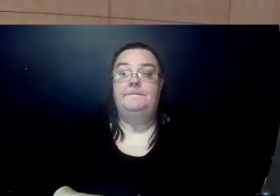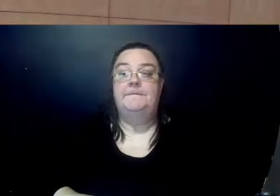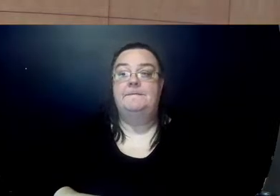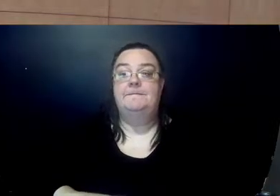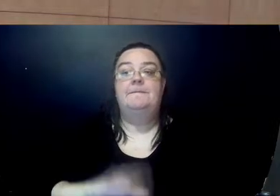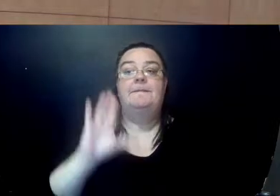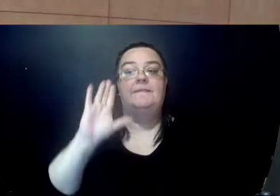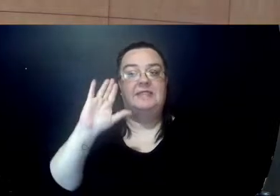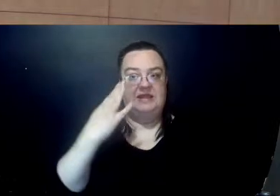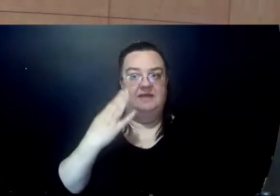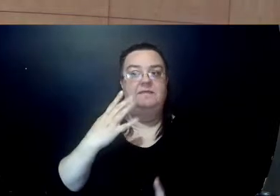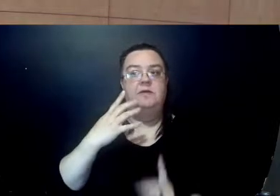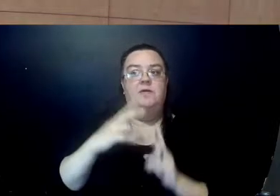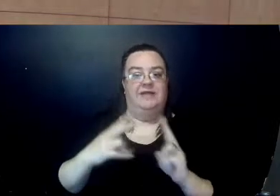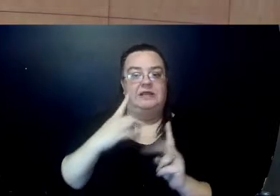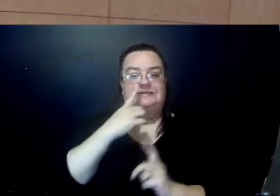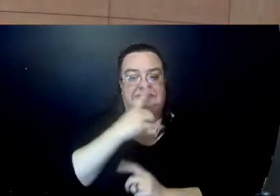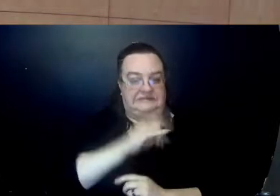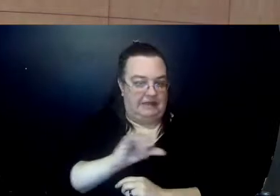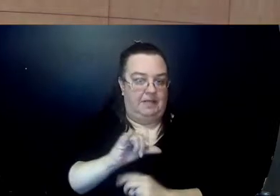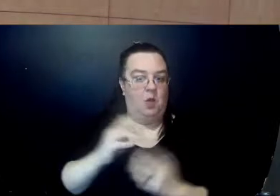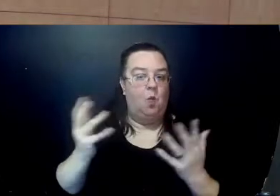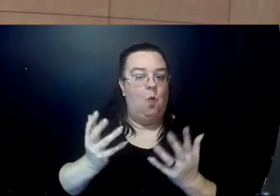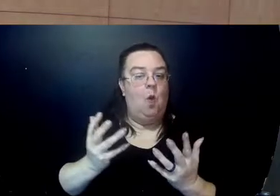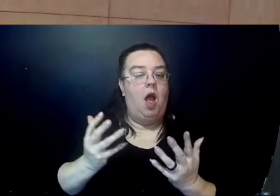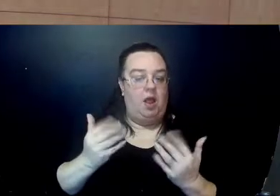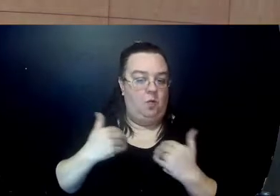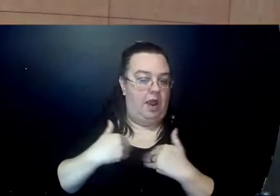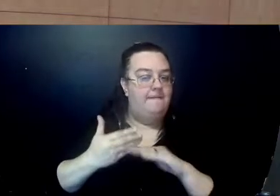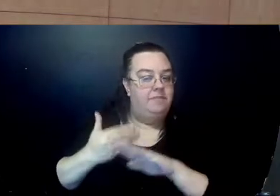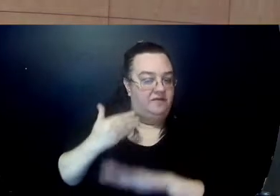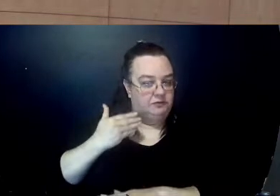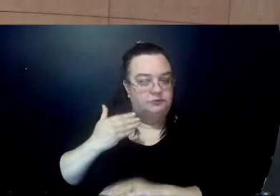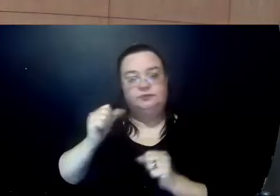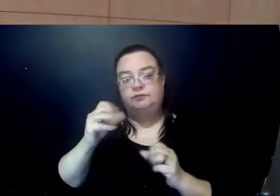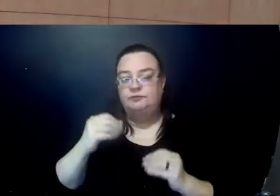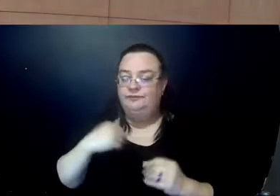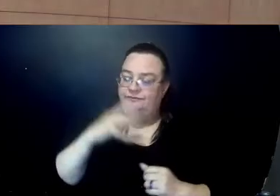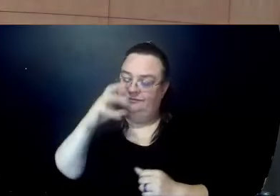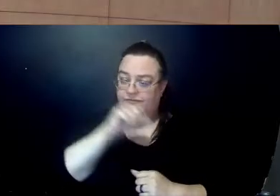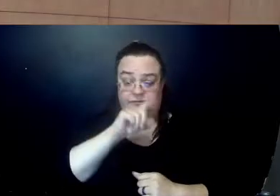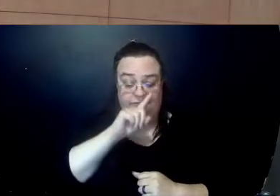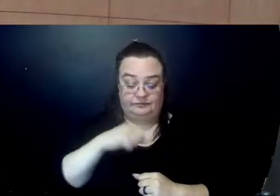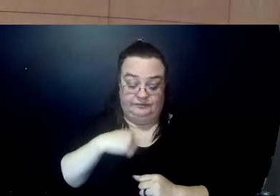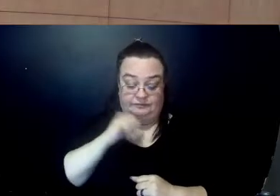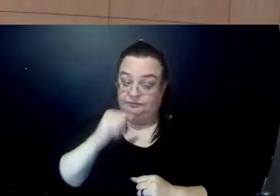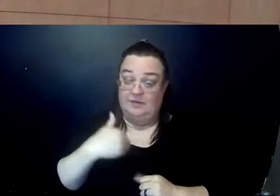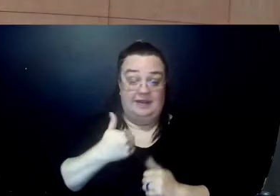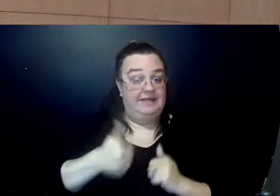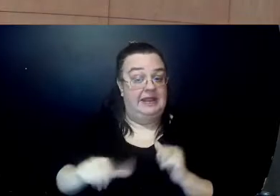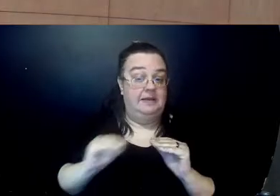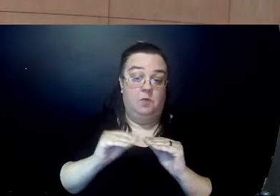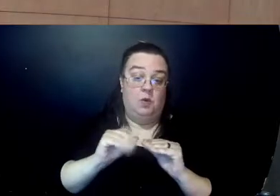It seems very similar to what it was before. So I guess I don't really have anything else to add.